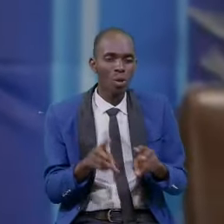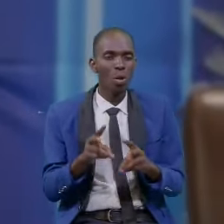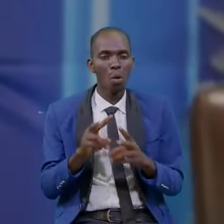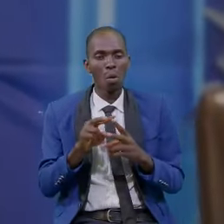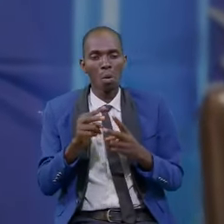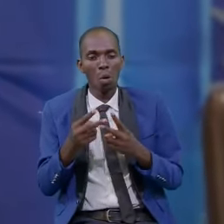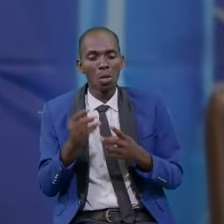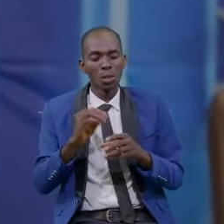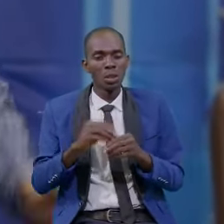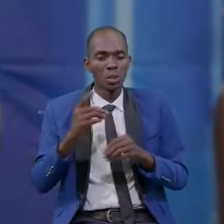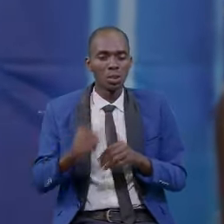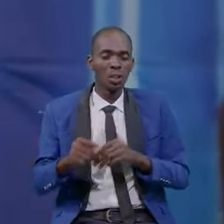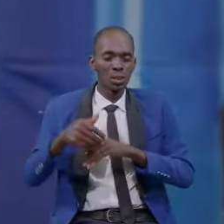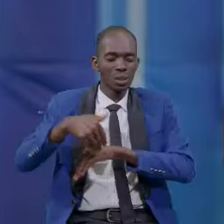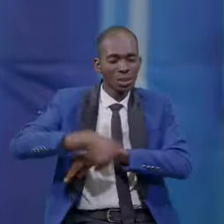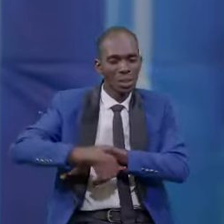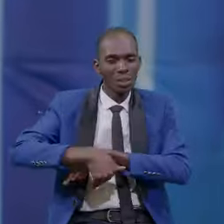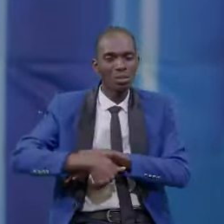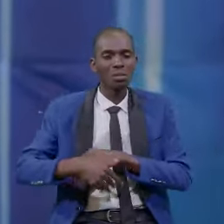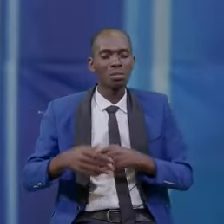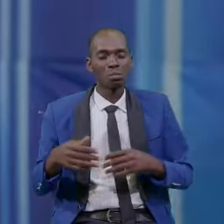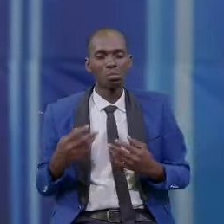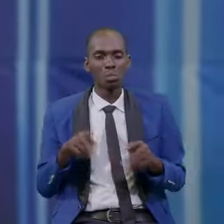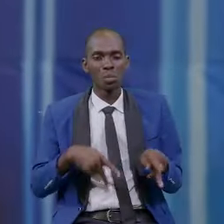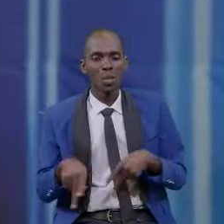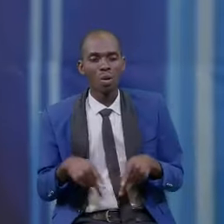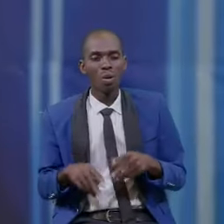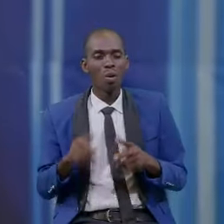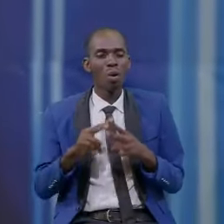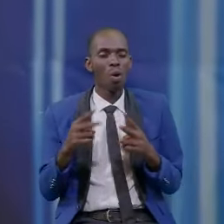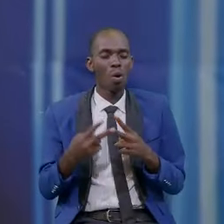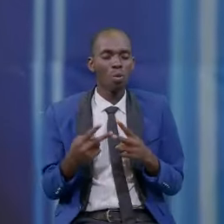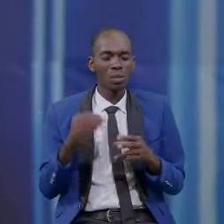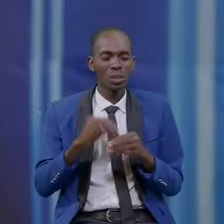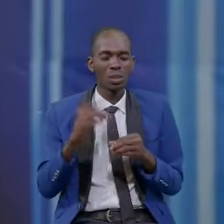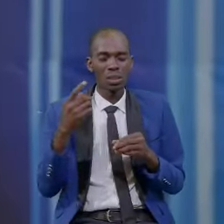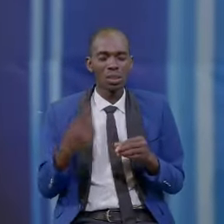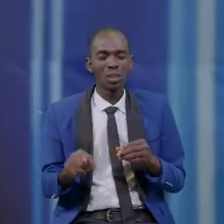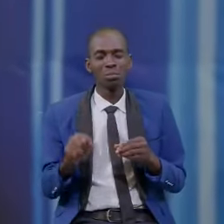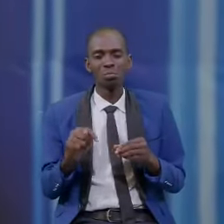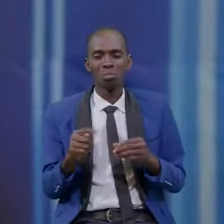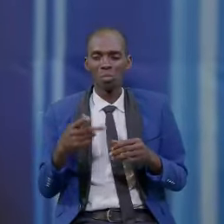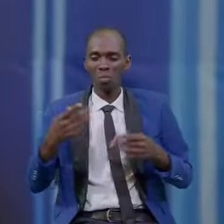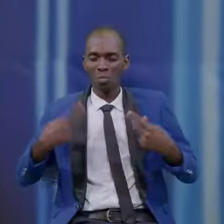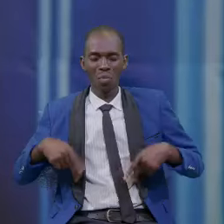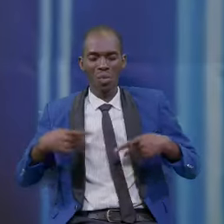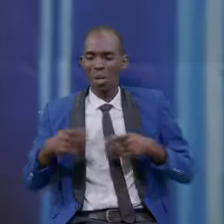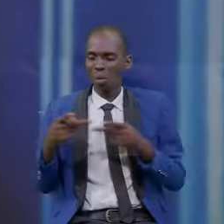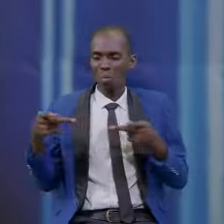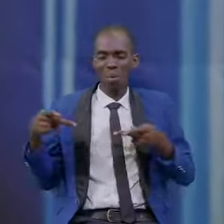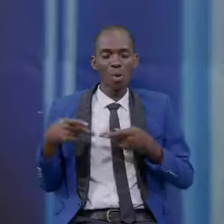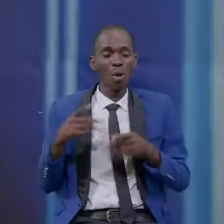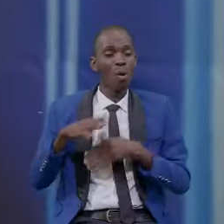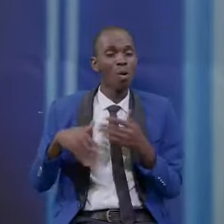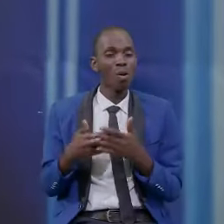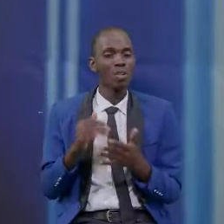nightclub, or by the prostitute's chamber, all that is gone.